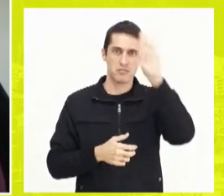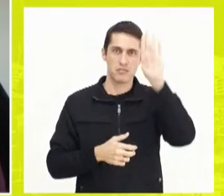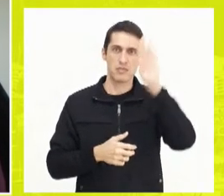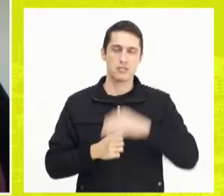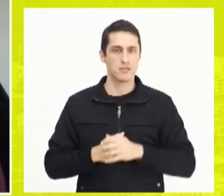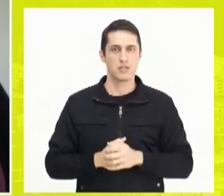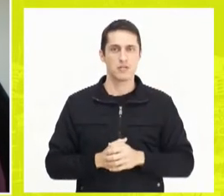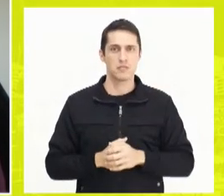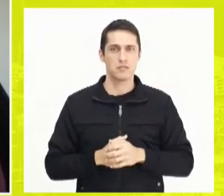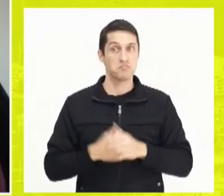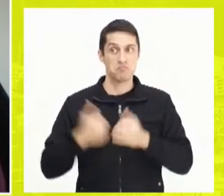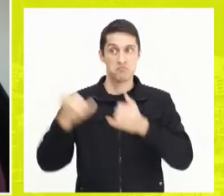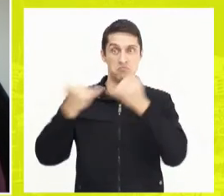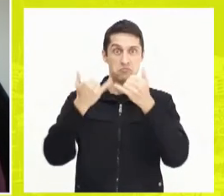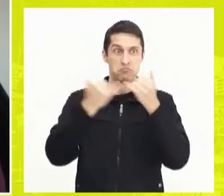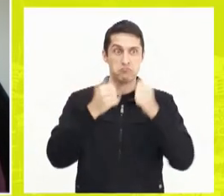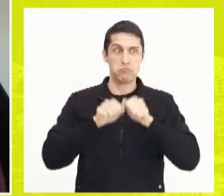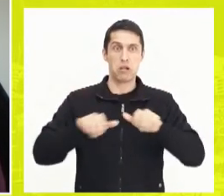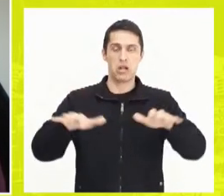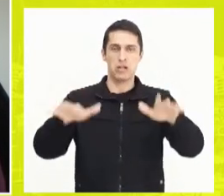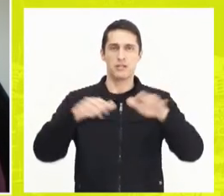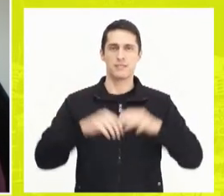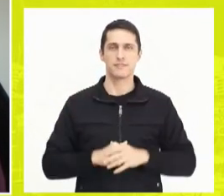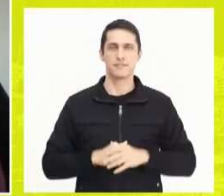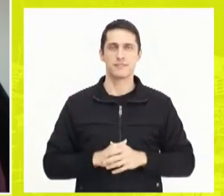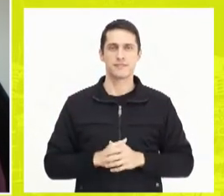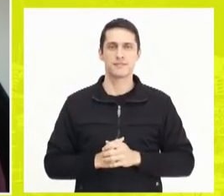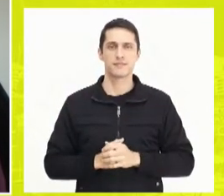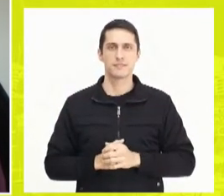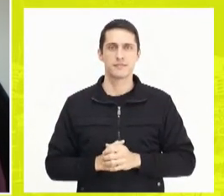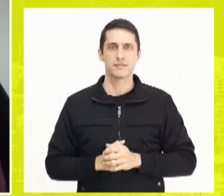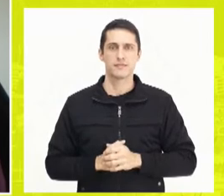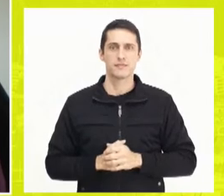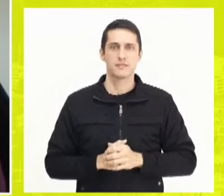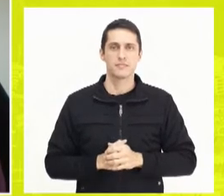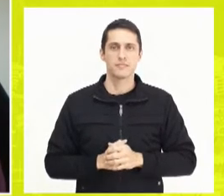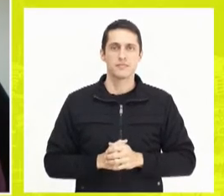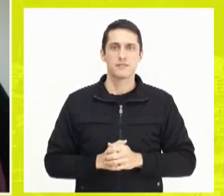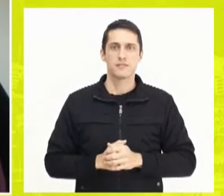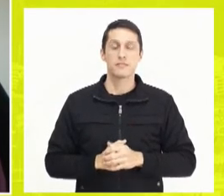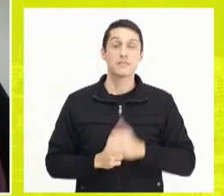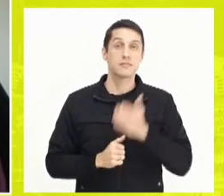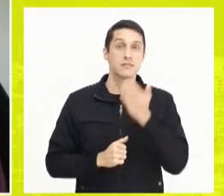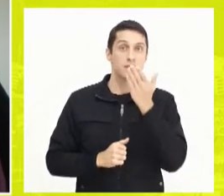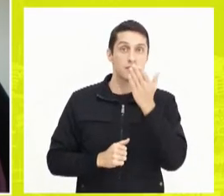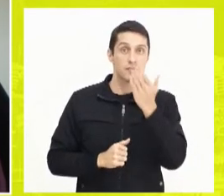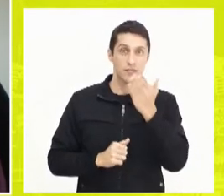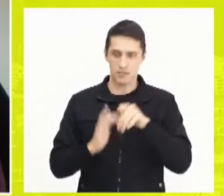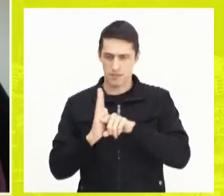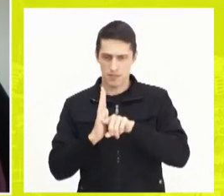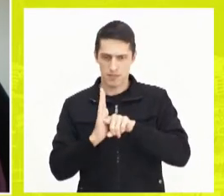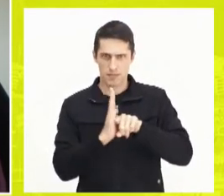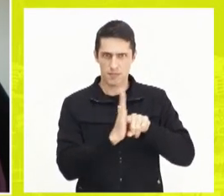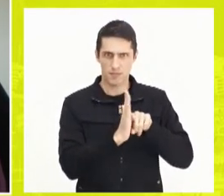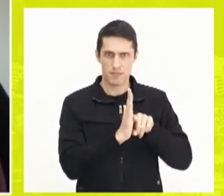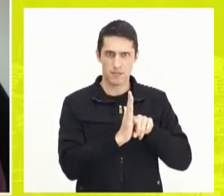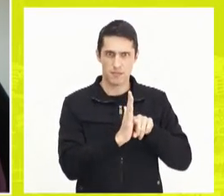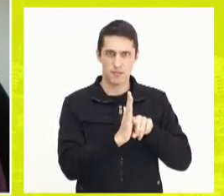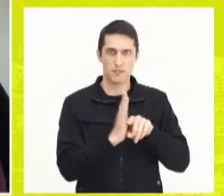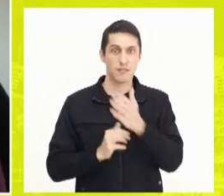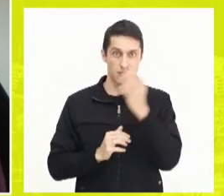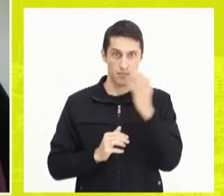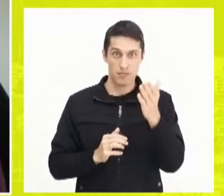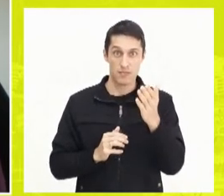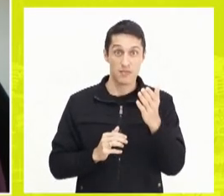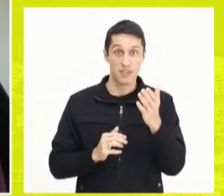main one i mean we use whatsapp so much you know what i mean how do you use this methodology how do